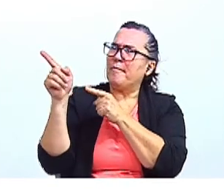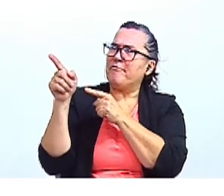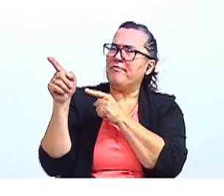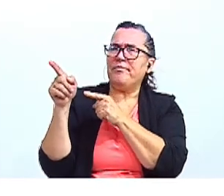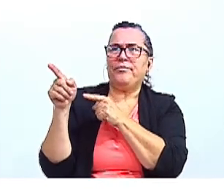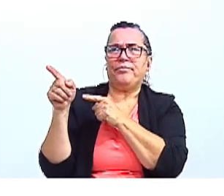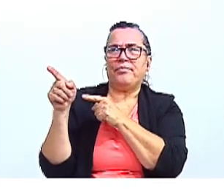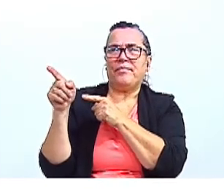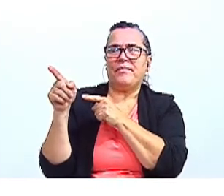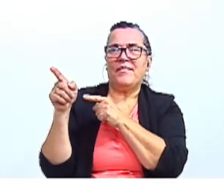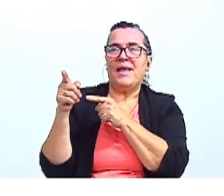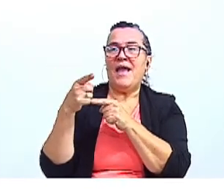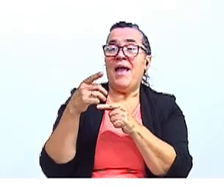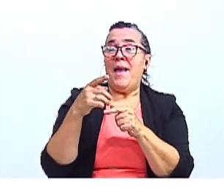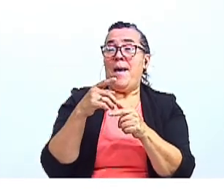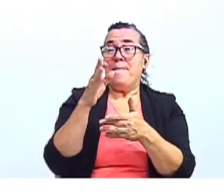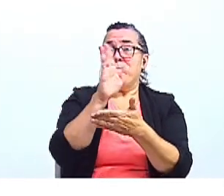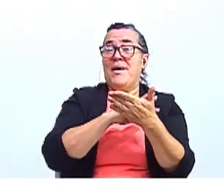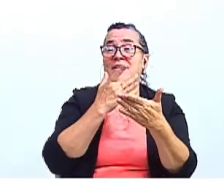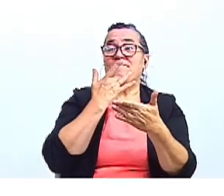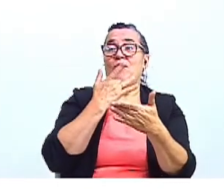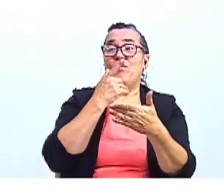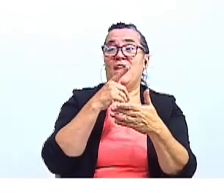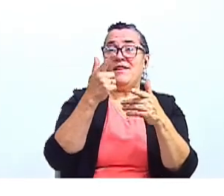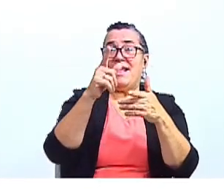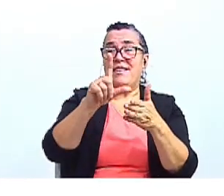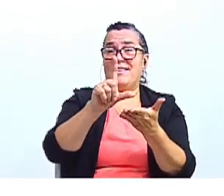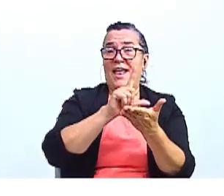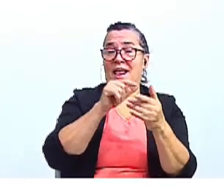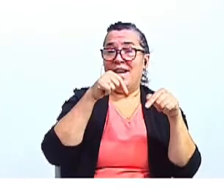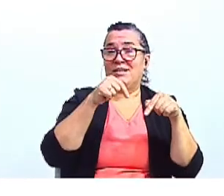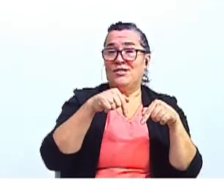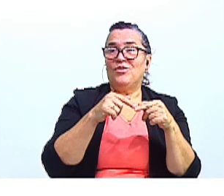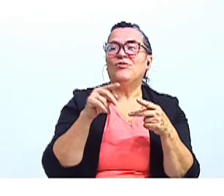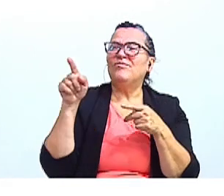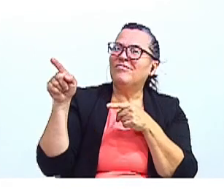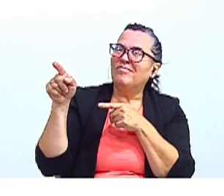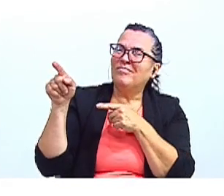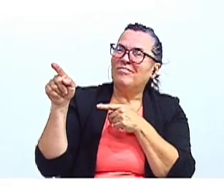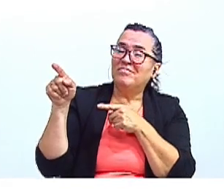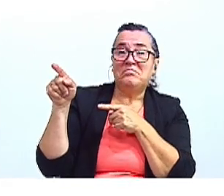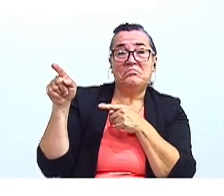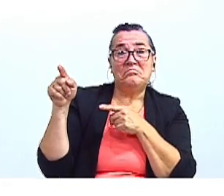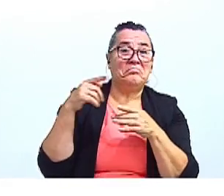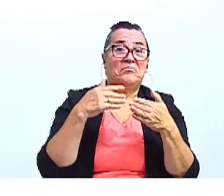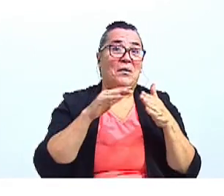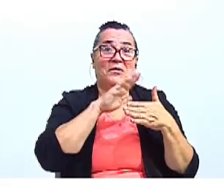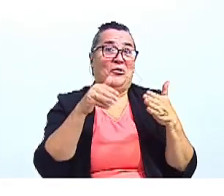your favorite part of this lesson? What was your favorite part? Well, maybe you liked